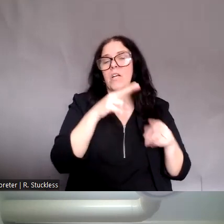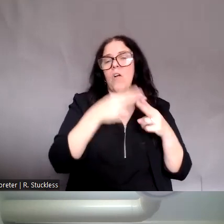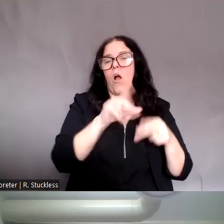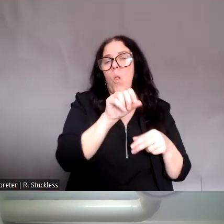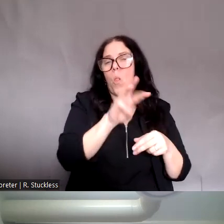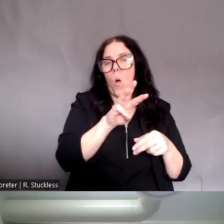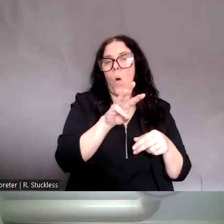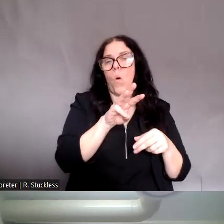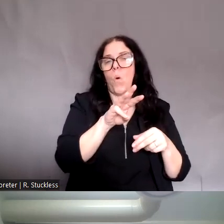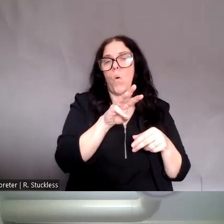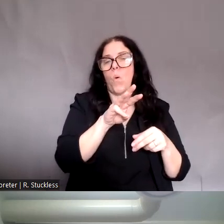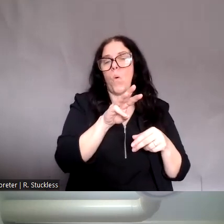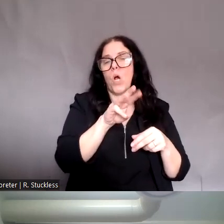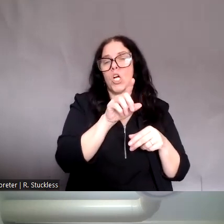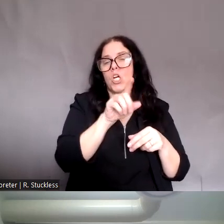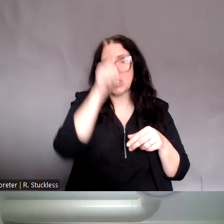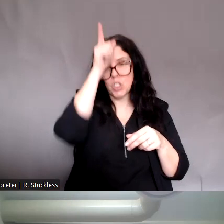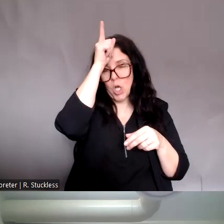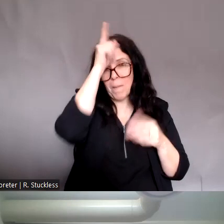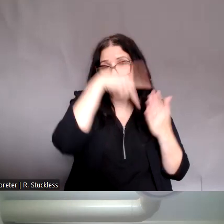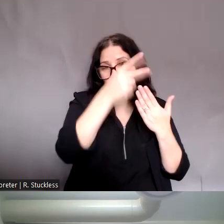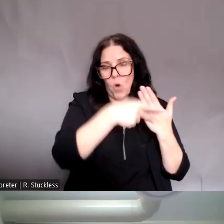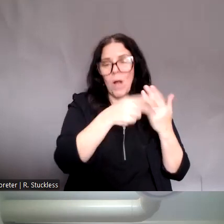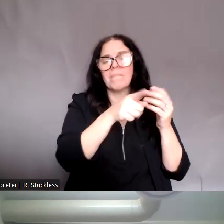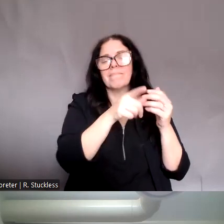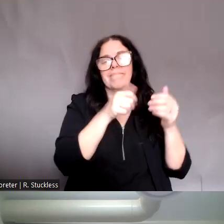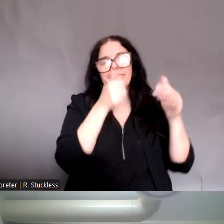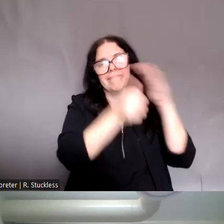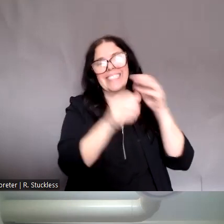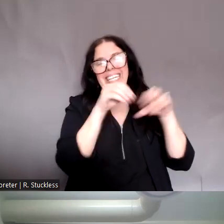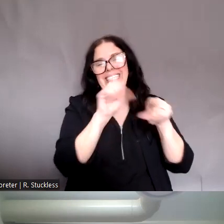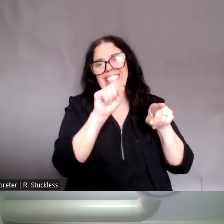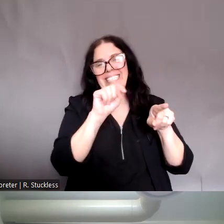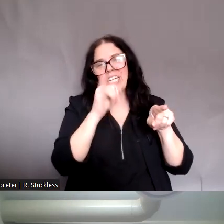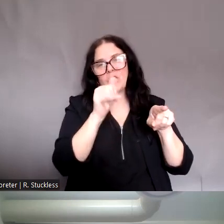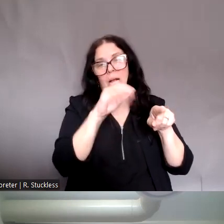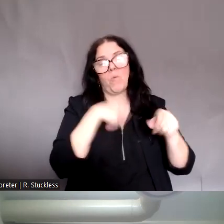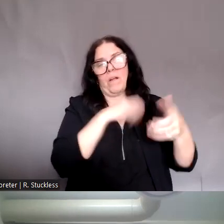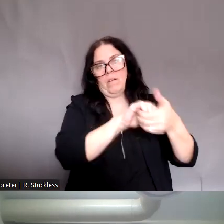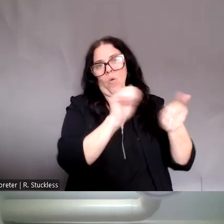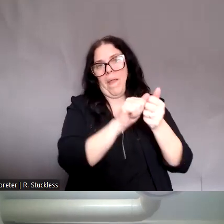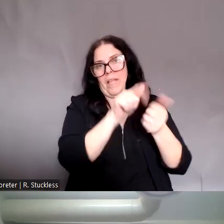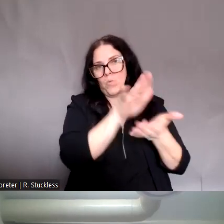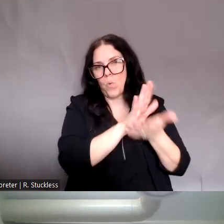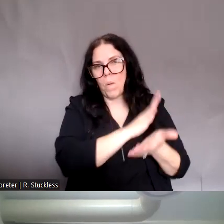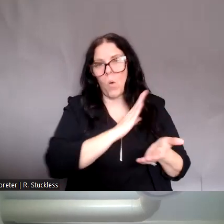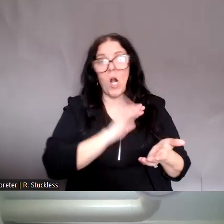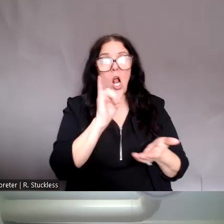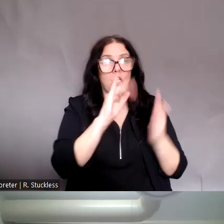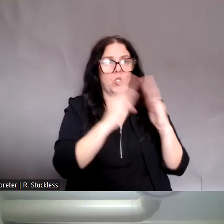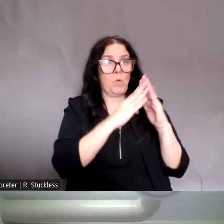Jacobs in collaboration with a school board out that neighborhood, as well as the Woolwich Community Health Center.